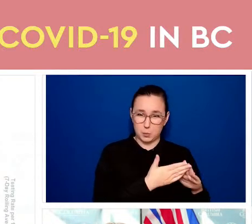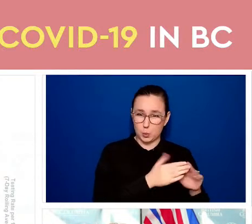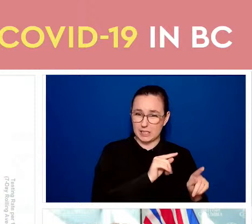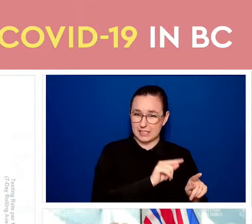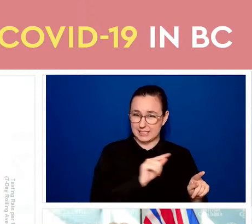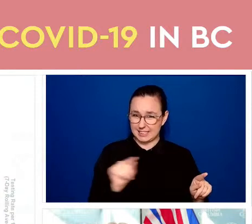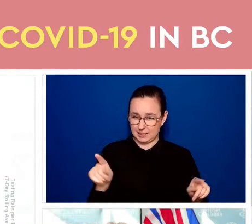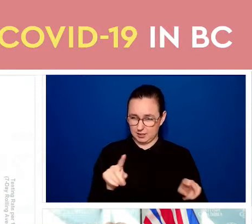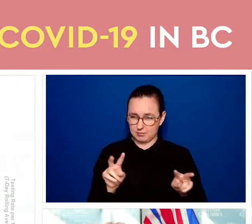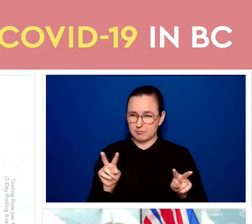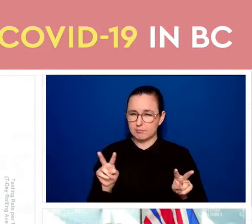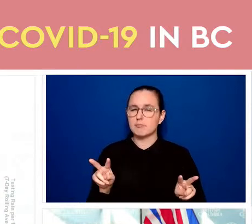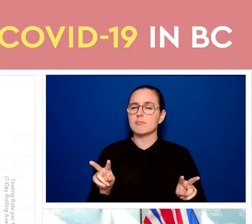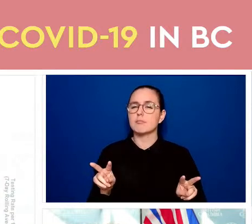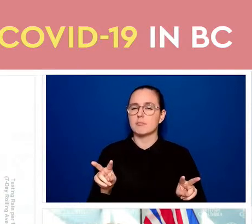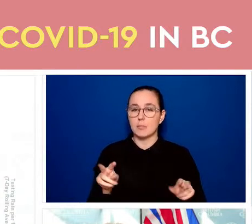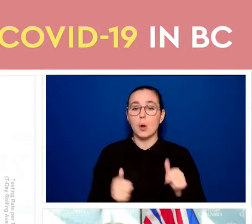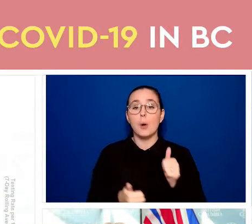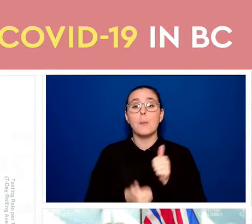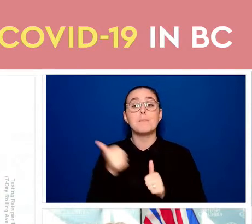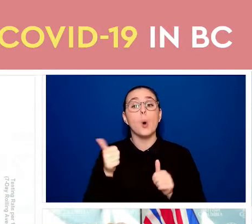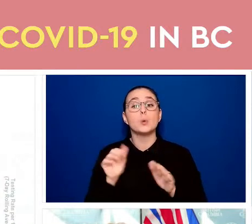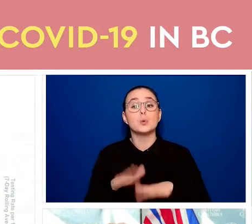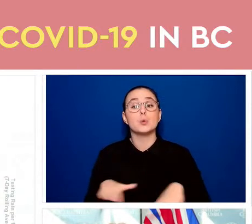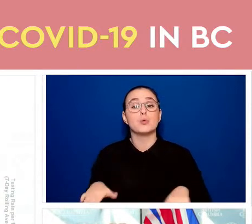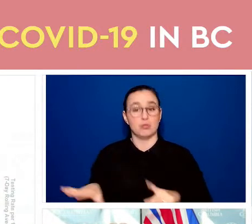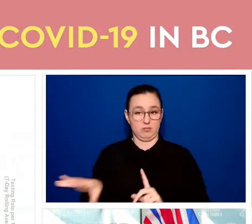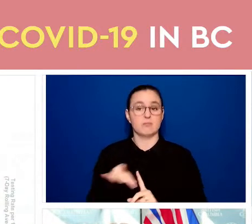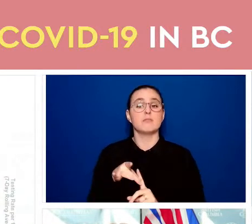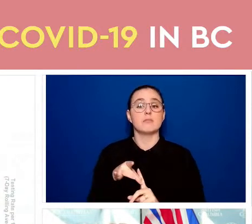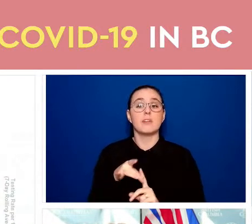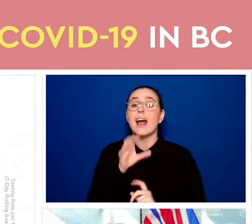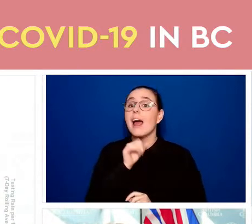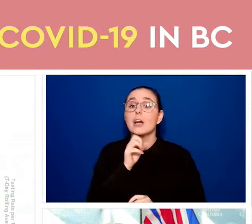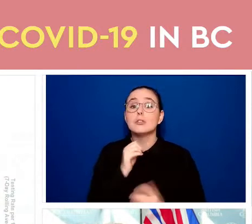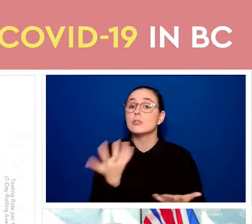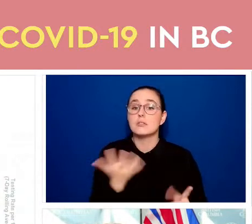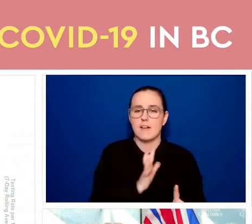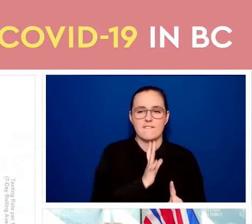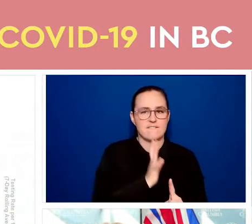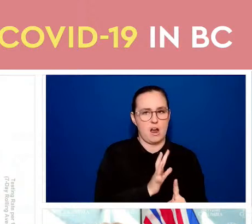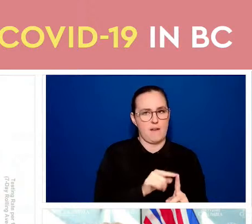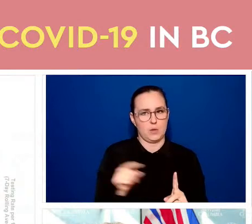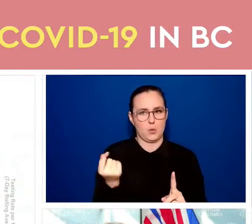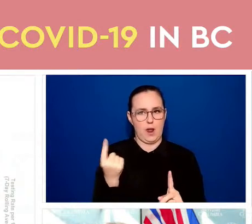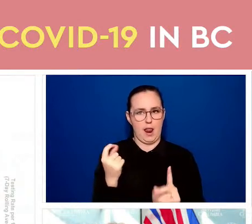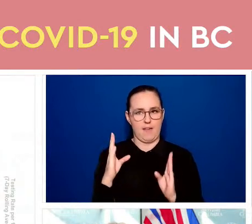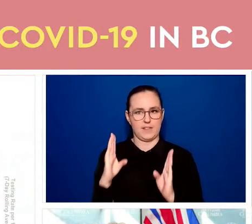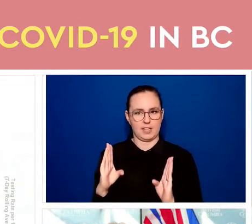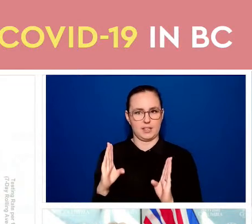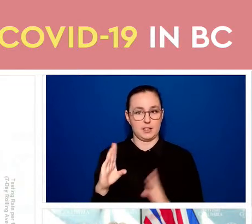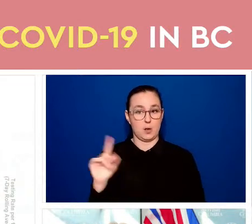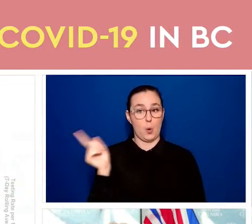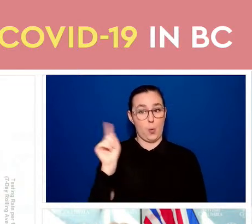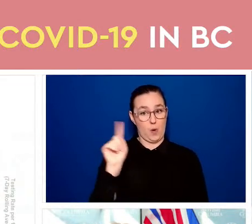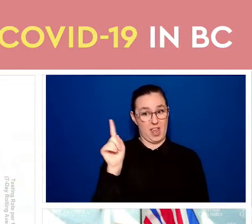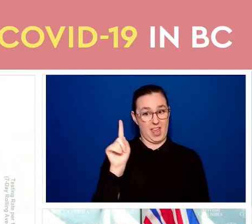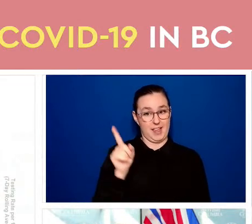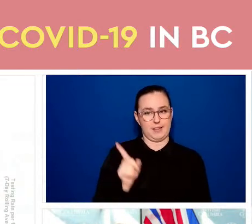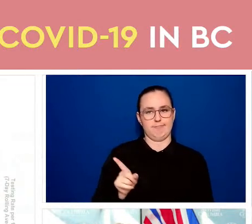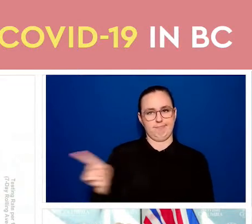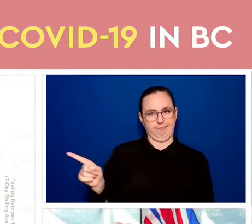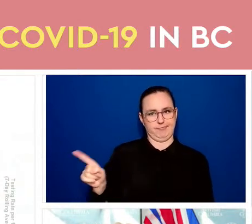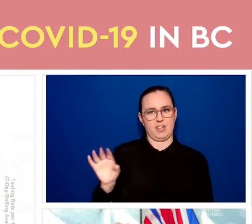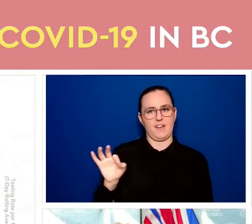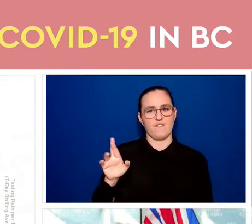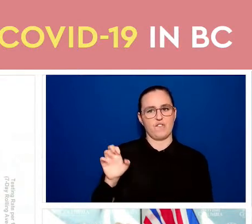are testing positive, this is children age 5 to 11-year-olds, are in the Fraser East region. And